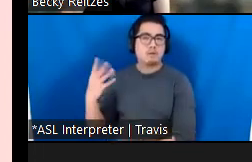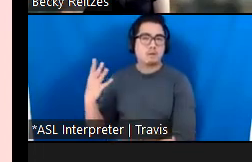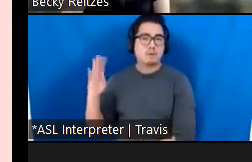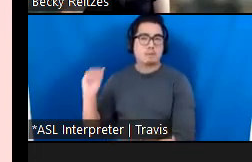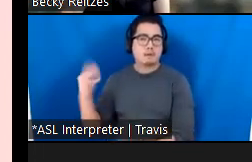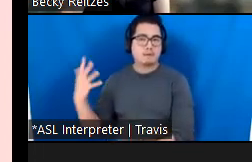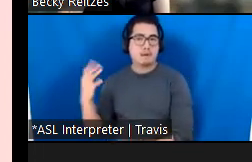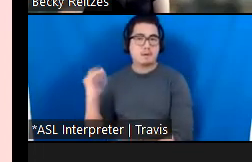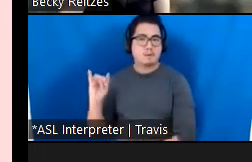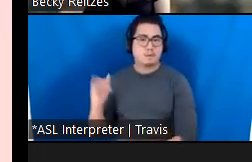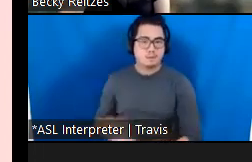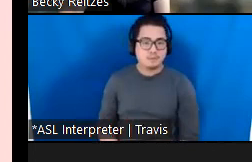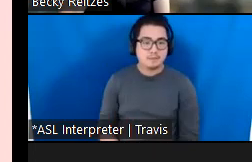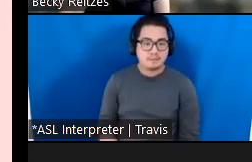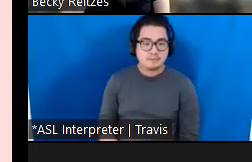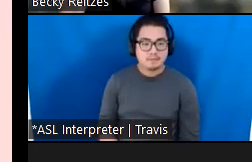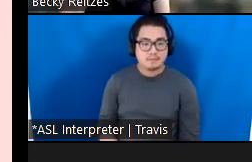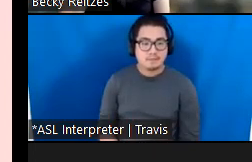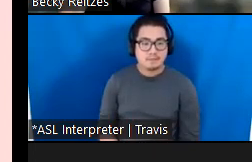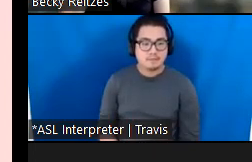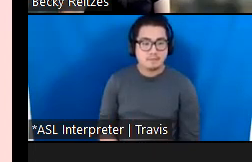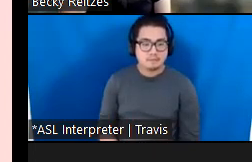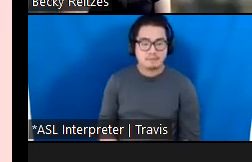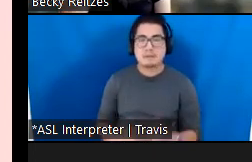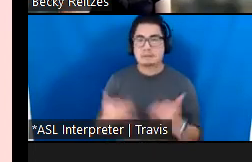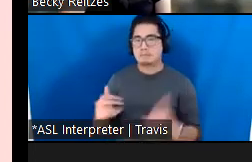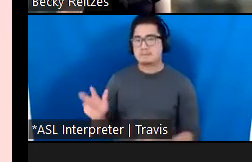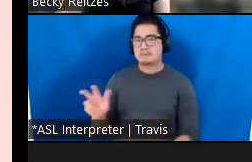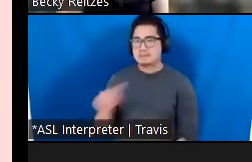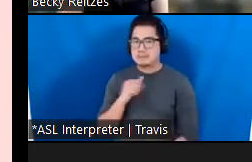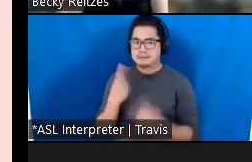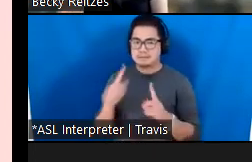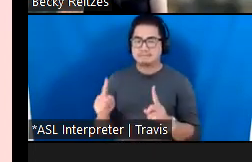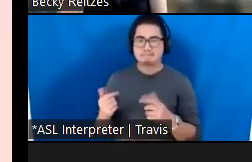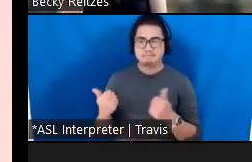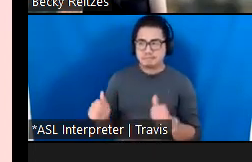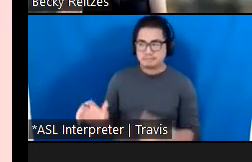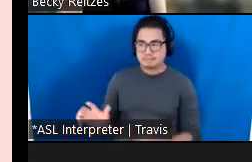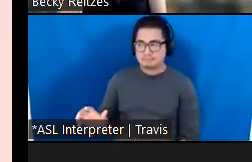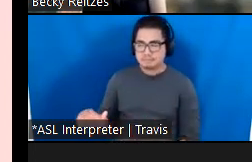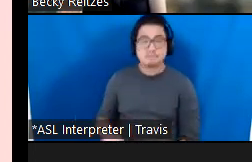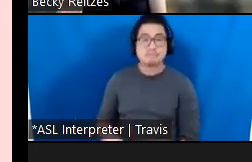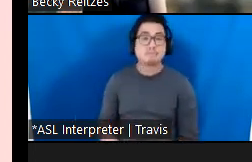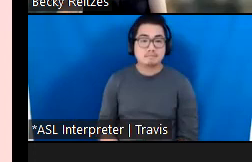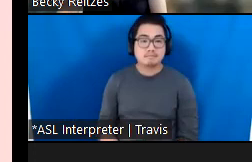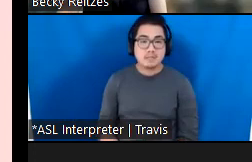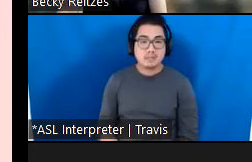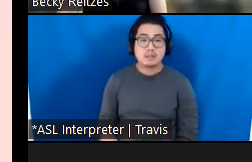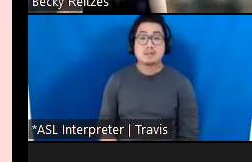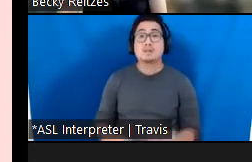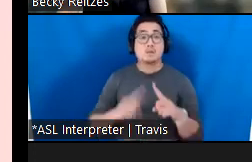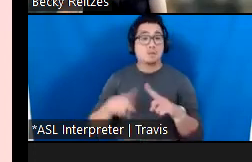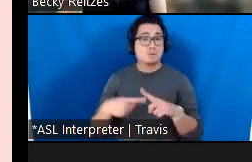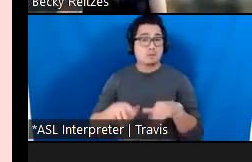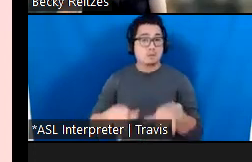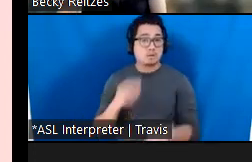Sorry, I'm trying to get my mouse in the right spot. It's not working. Let's try that. All right, and then when to stay home. Students and